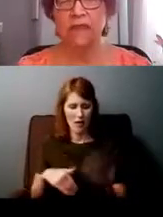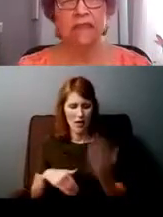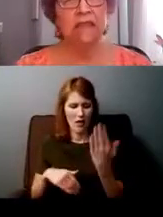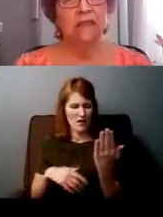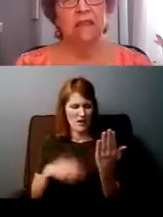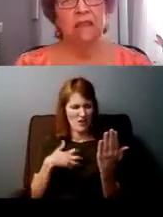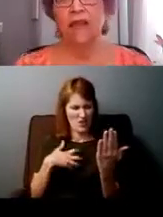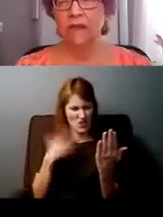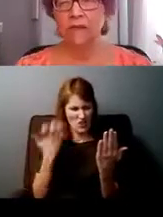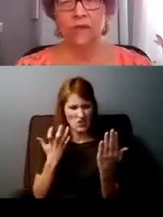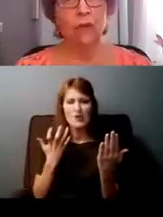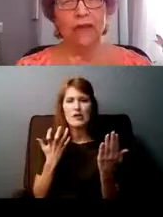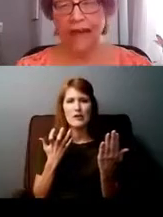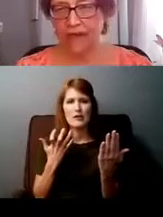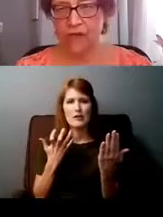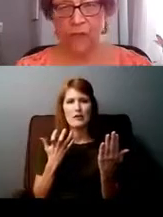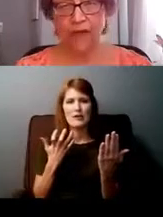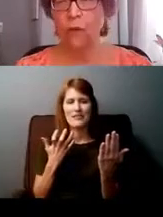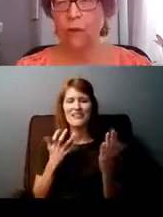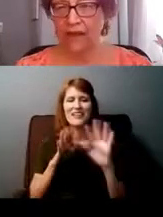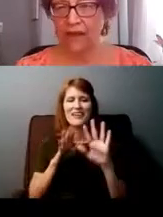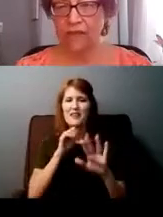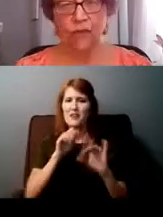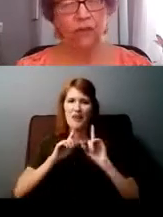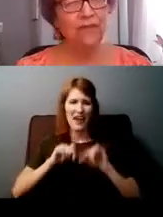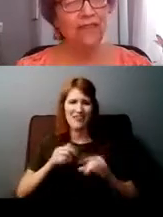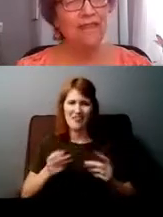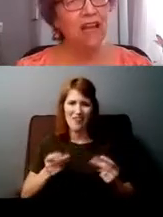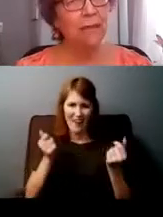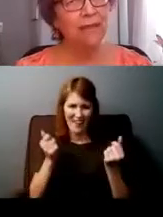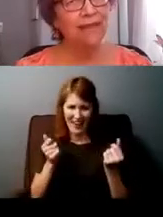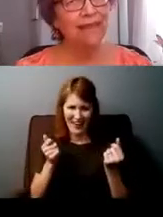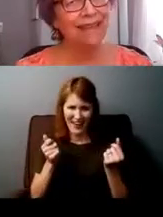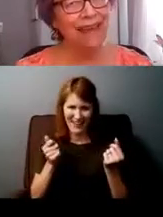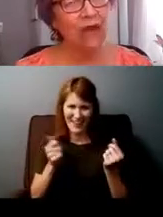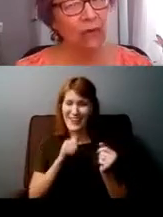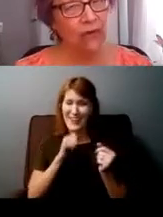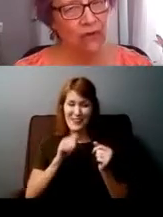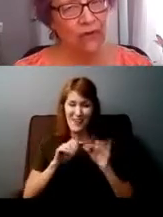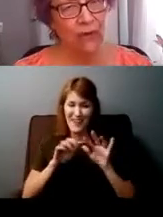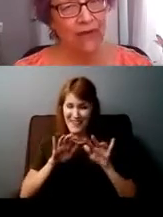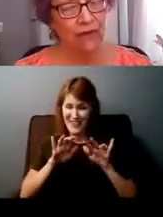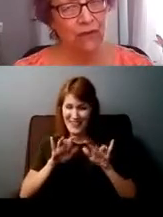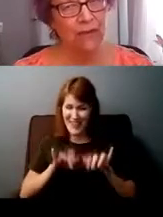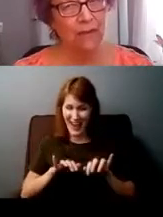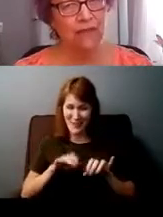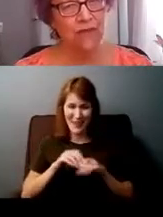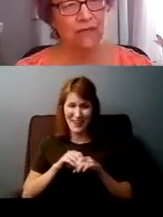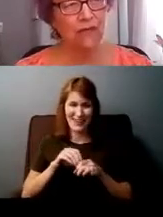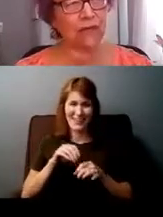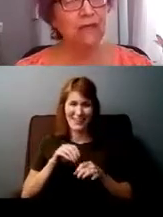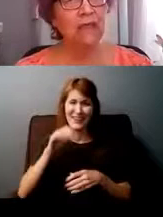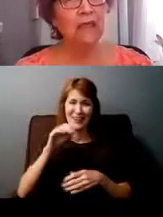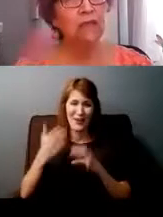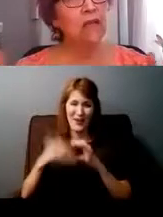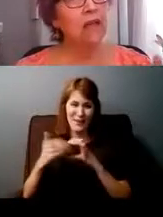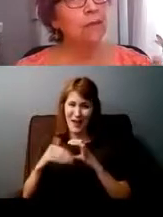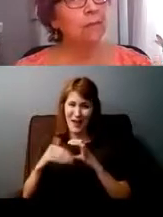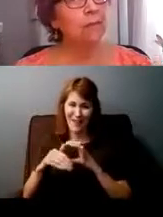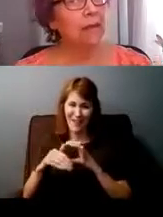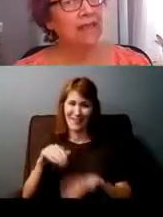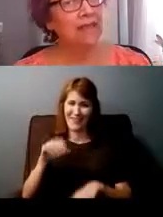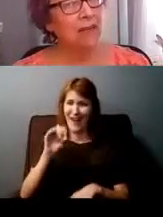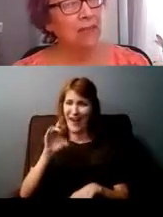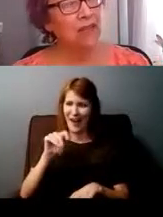off. Don't answer right away. Don't even type it in Outlook or in your email server. Type